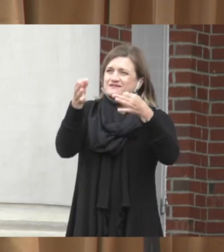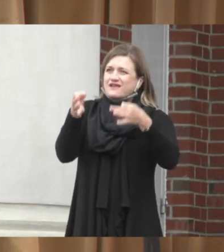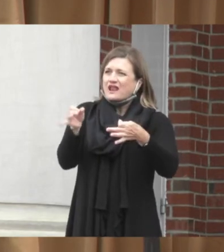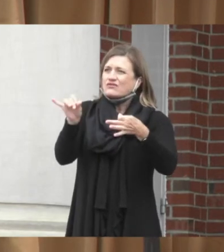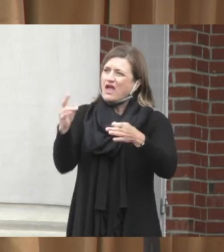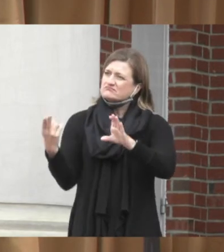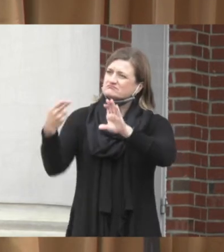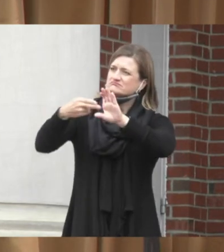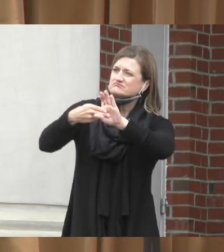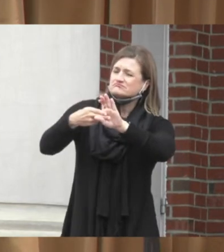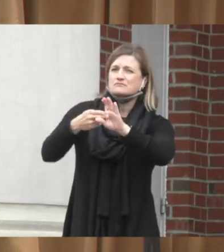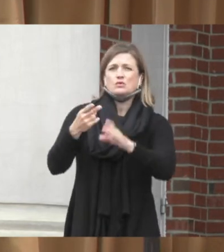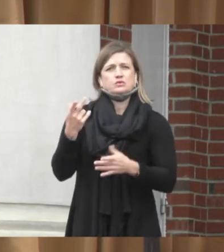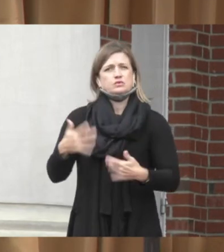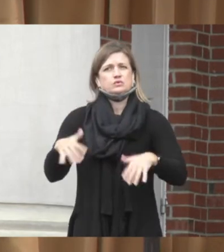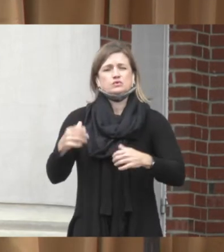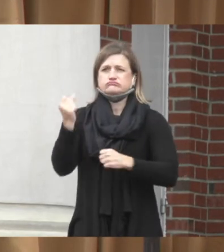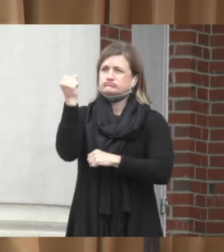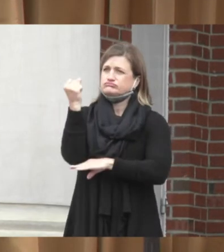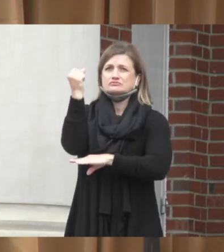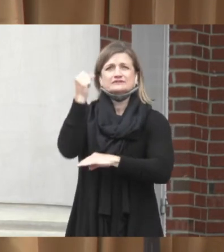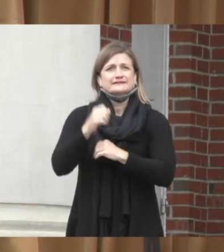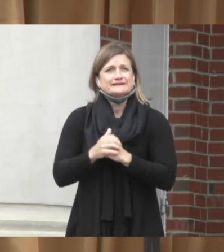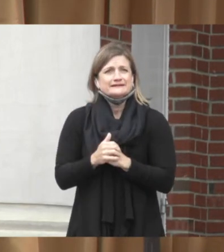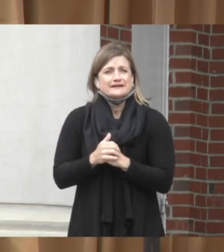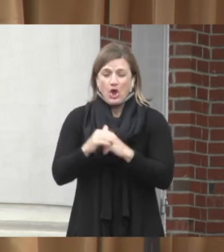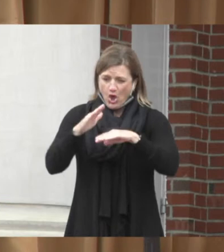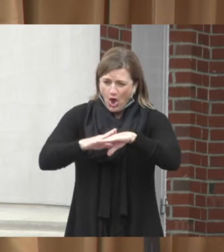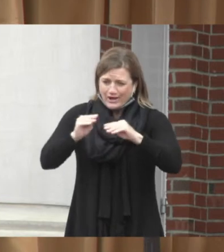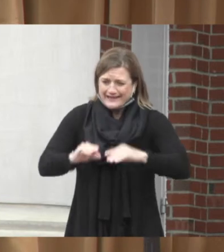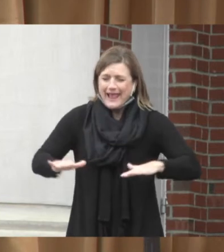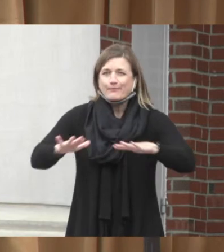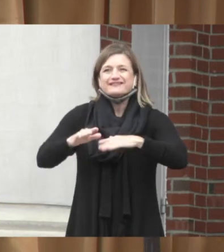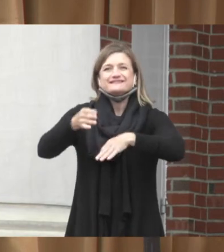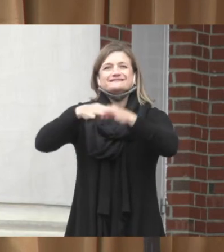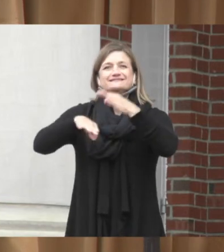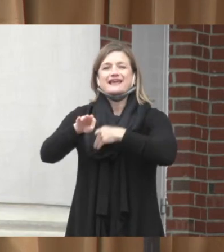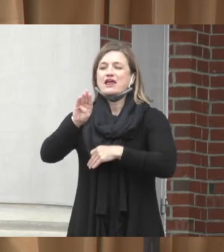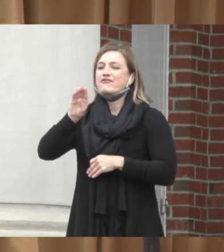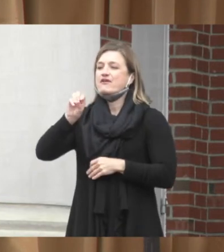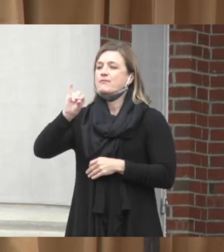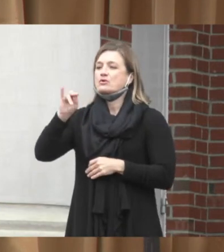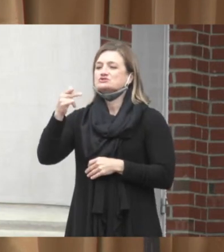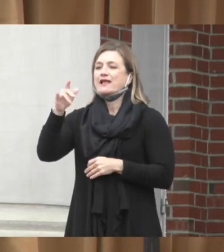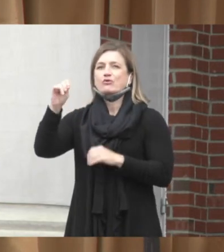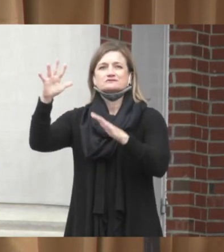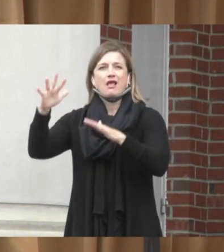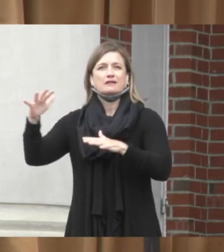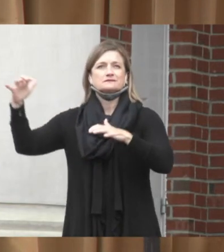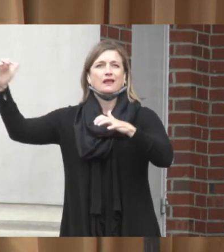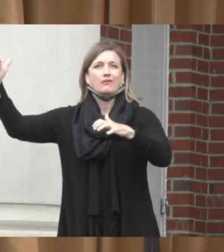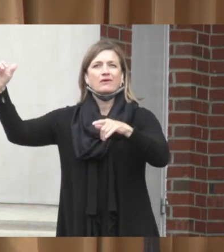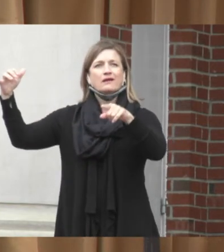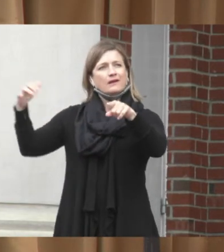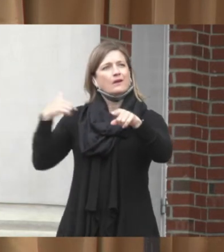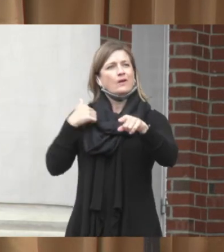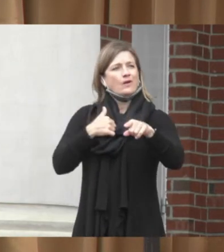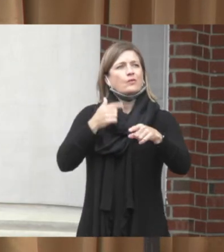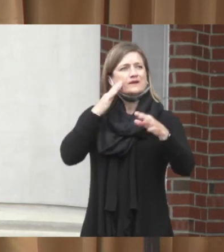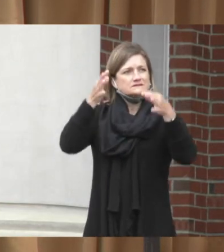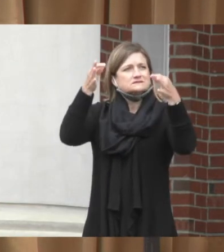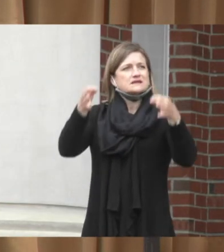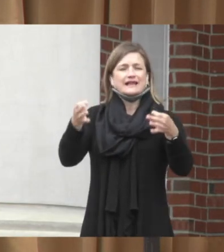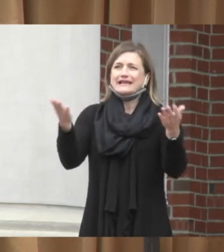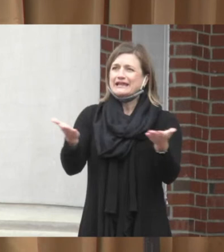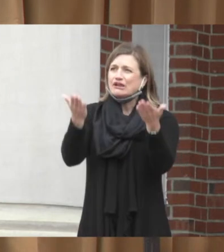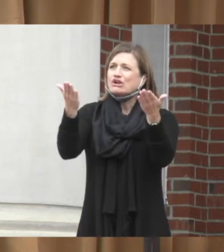is historic. Being on campus rather than at Bojangles Coliseum, being outside on the plaza on